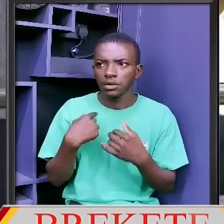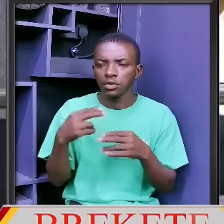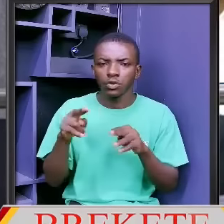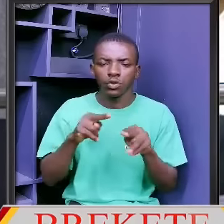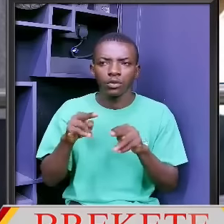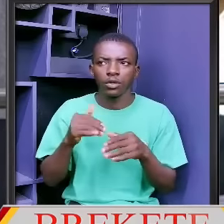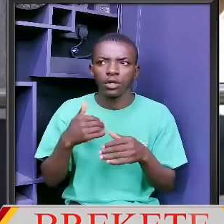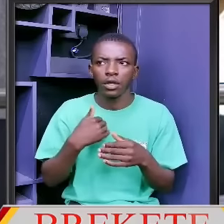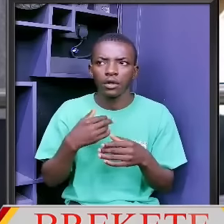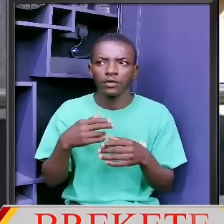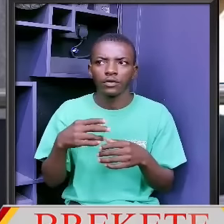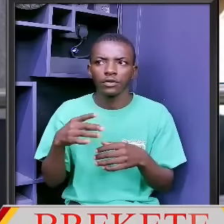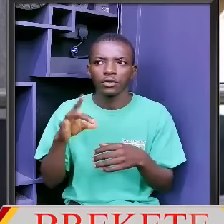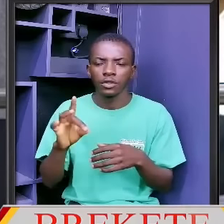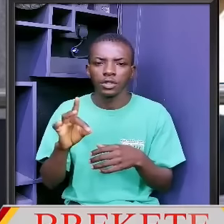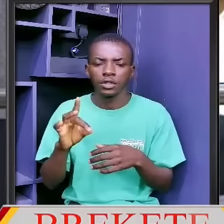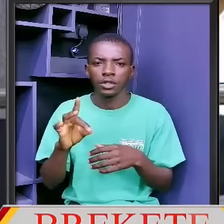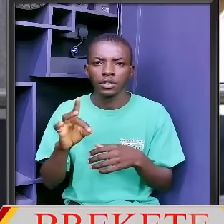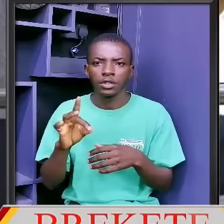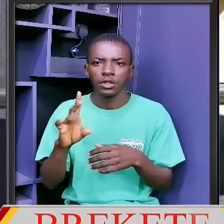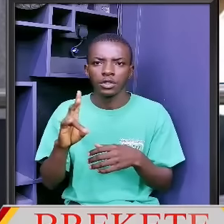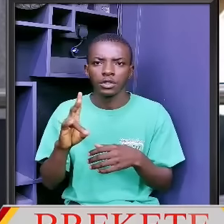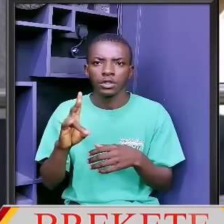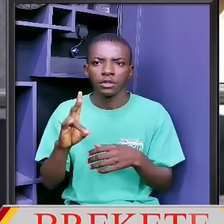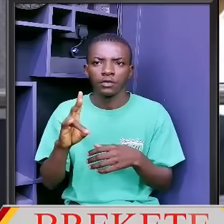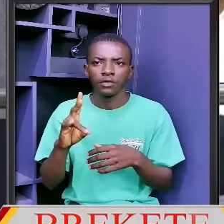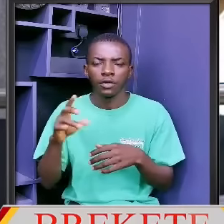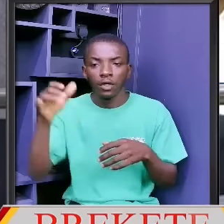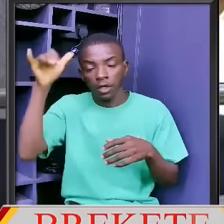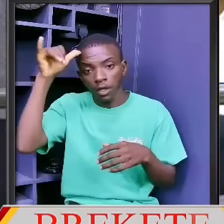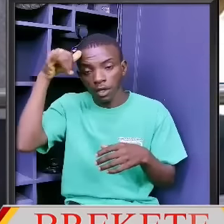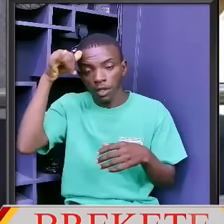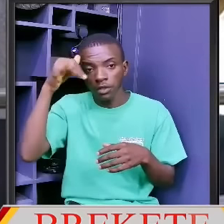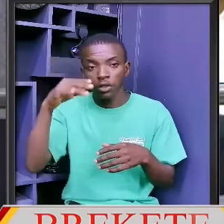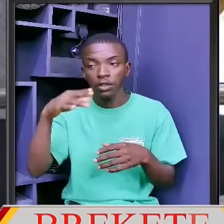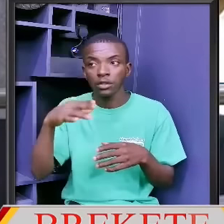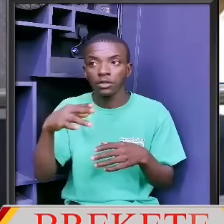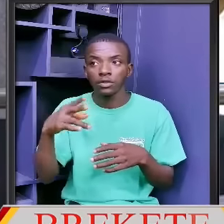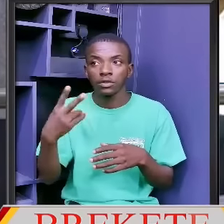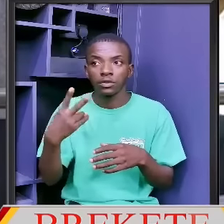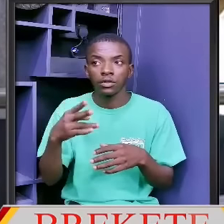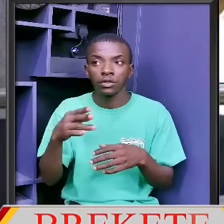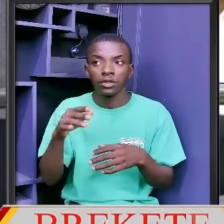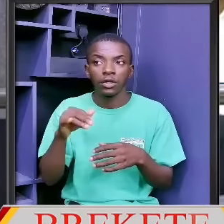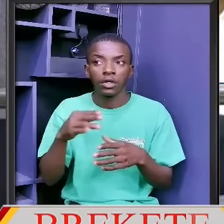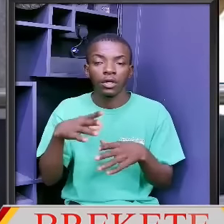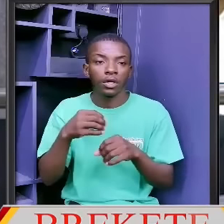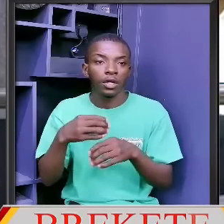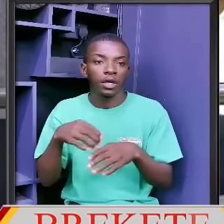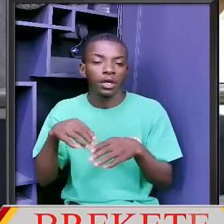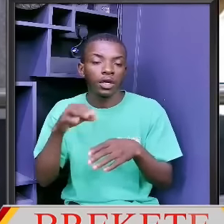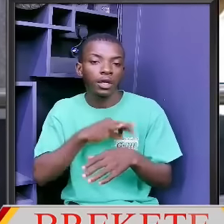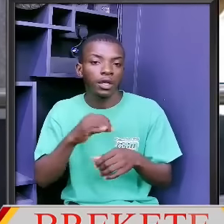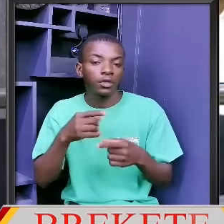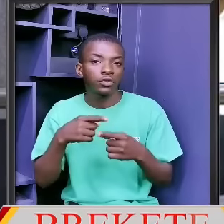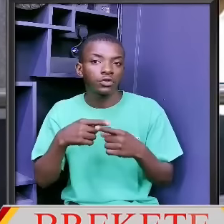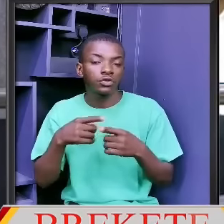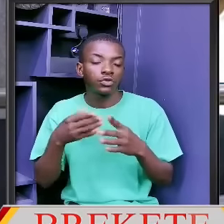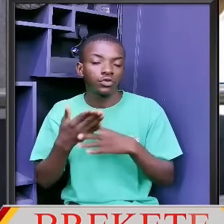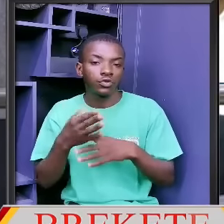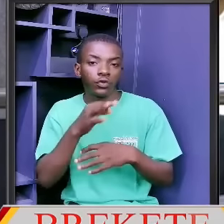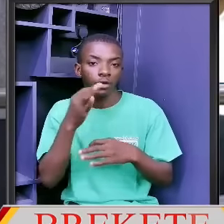normally, sir, I have 7 cows, 4 sheep. I earn them through farming. In order to succeed in